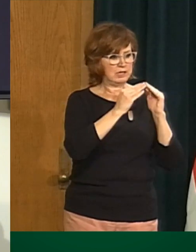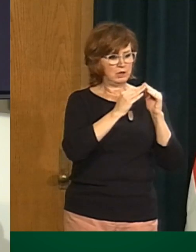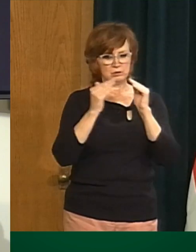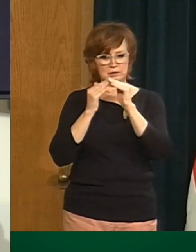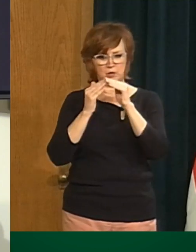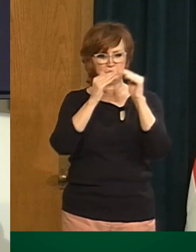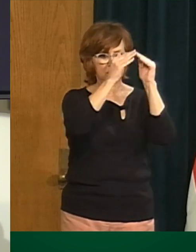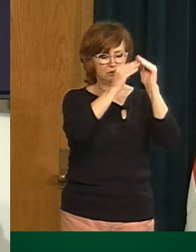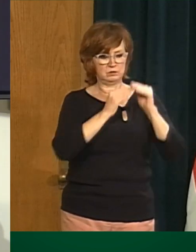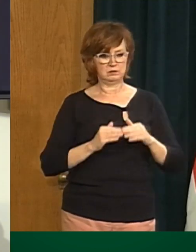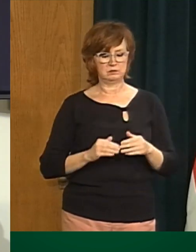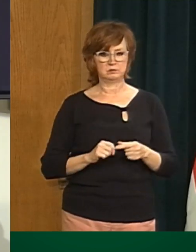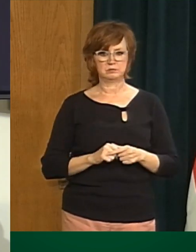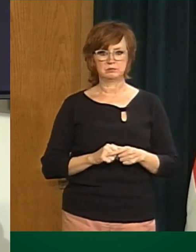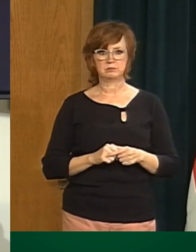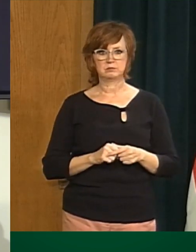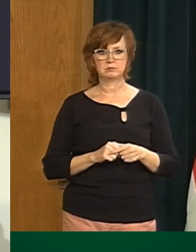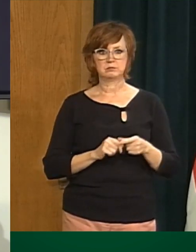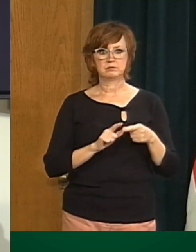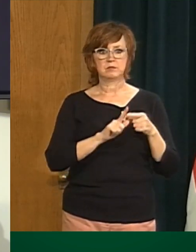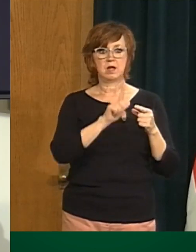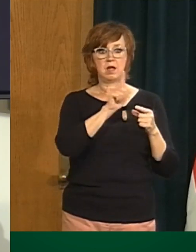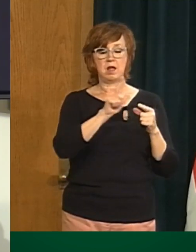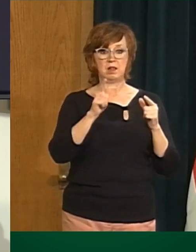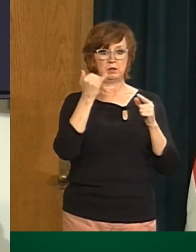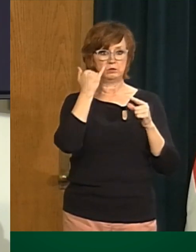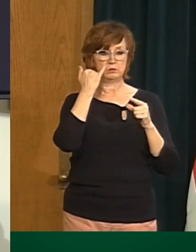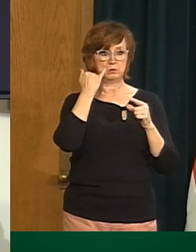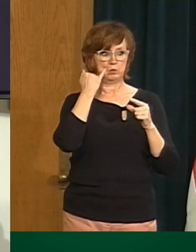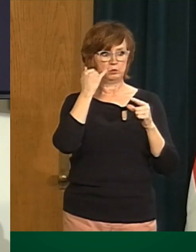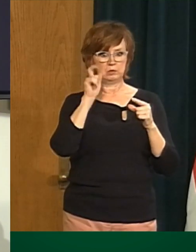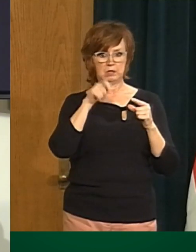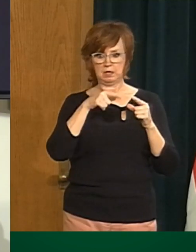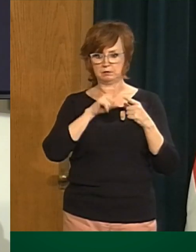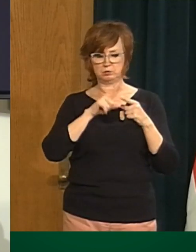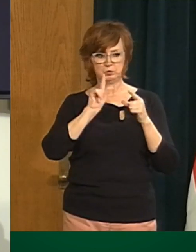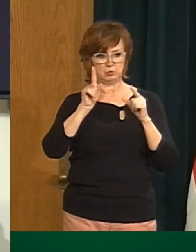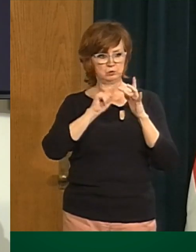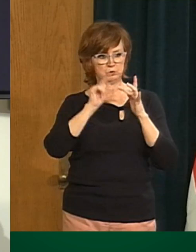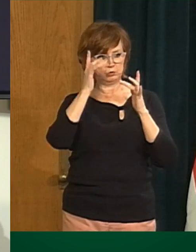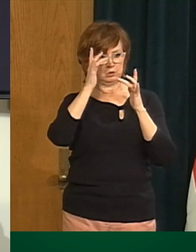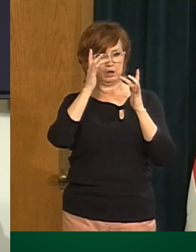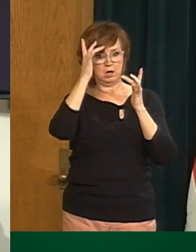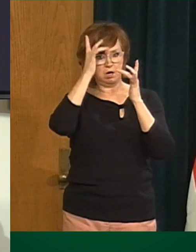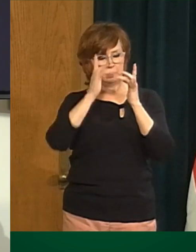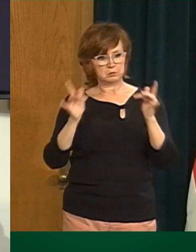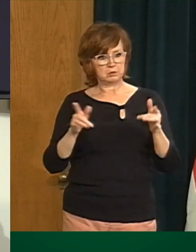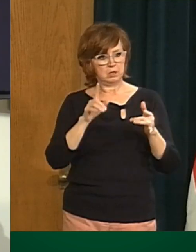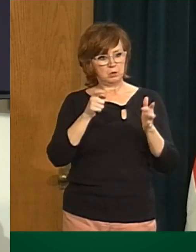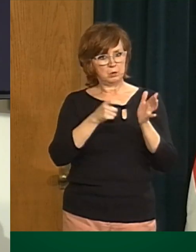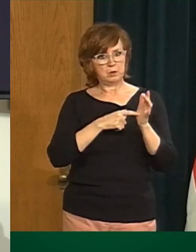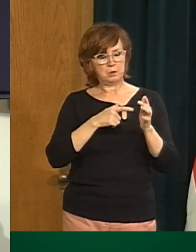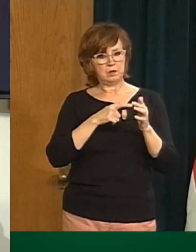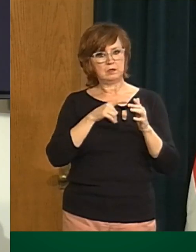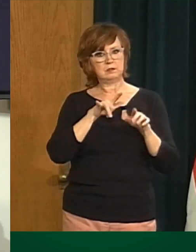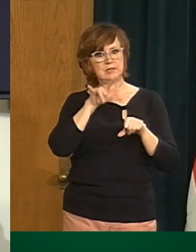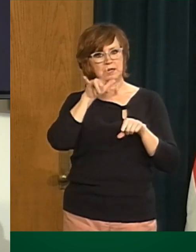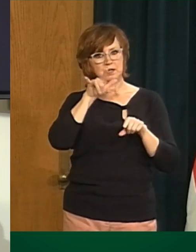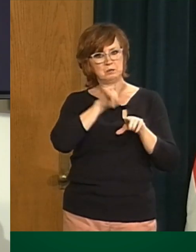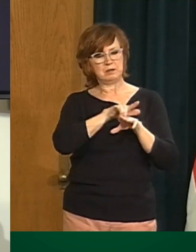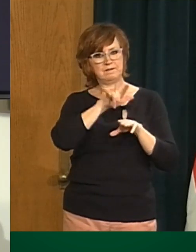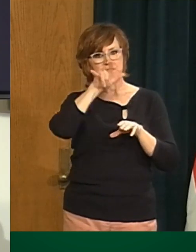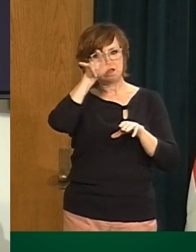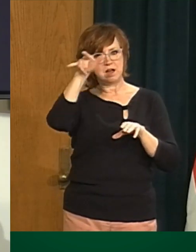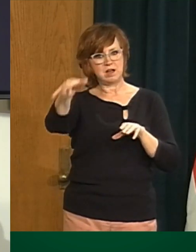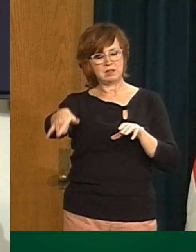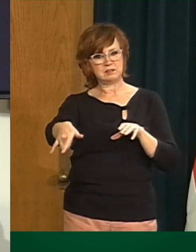out for medical services. So I guess people are a little skeptical with the opening of